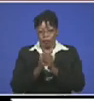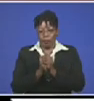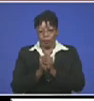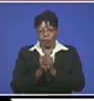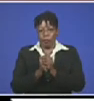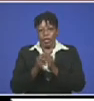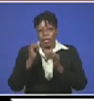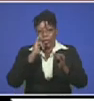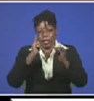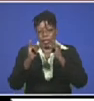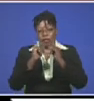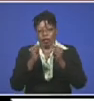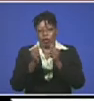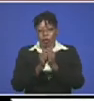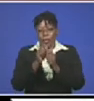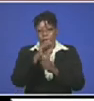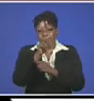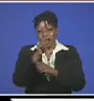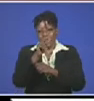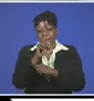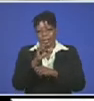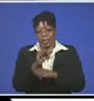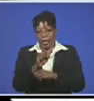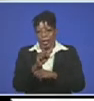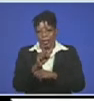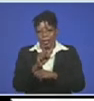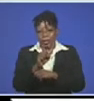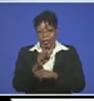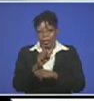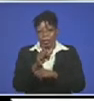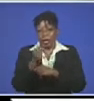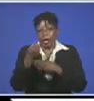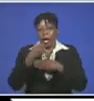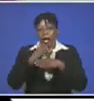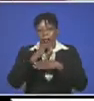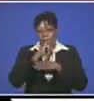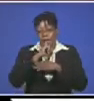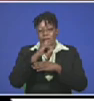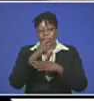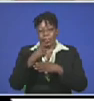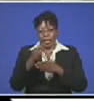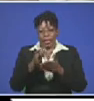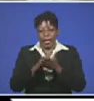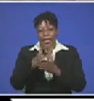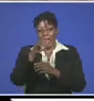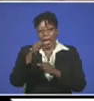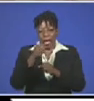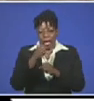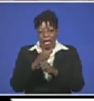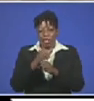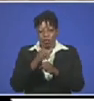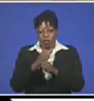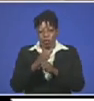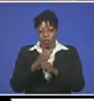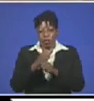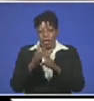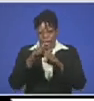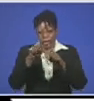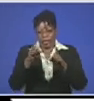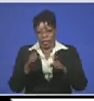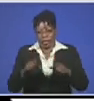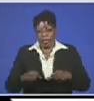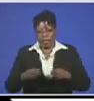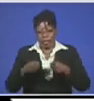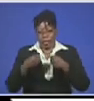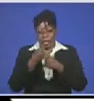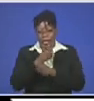exclusive interview with ZNS News at Addington House, Bishop Boyd revealed that conducting an annual physical examination saved his life.